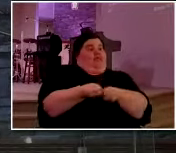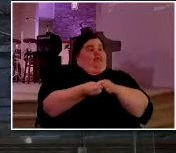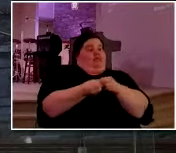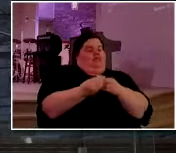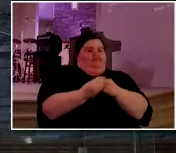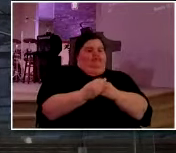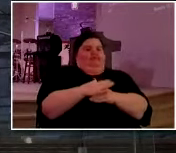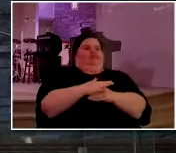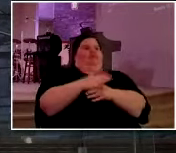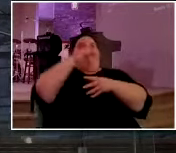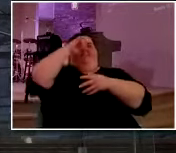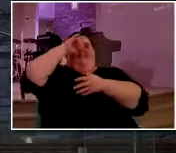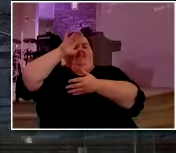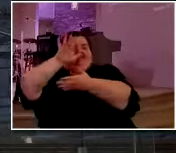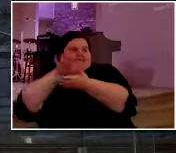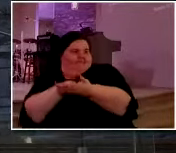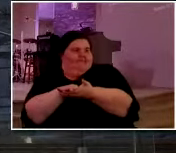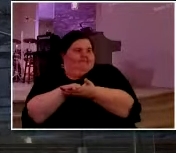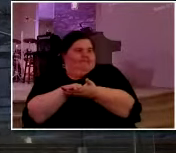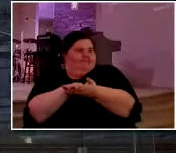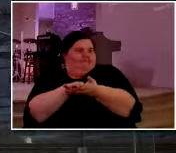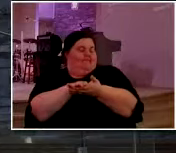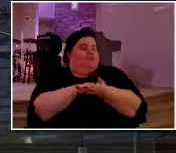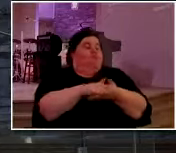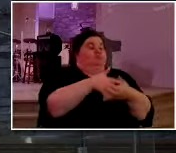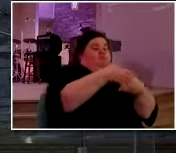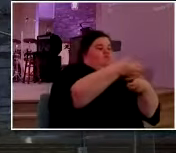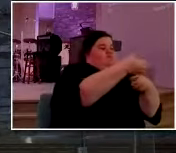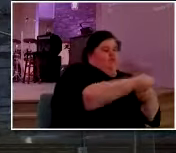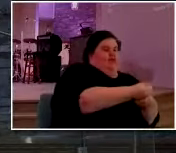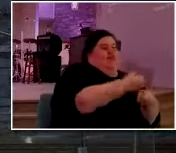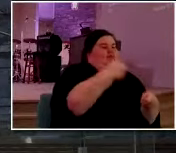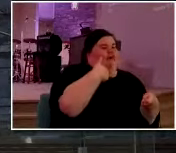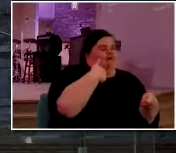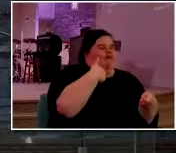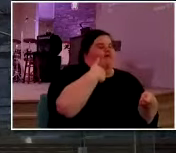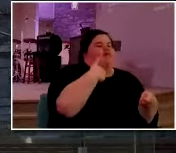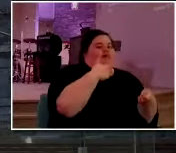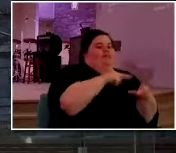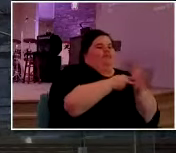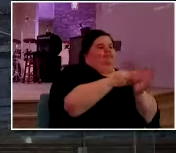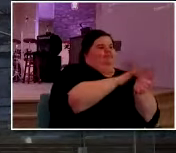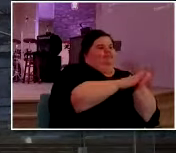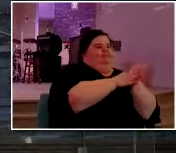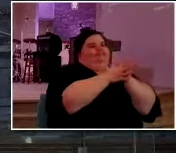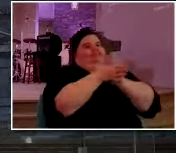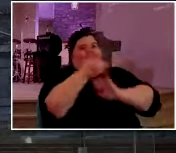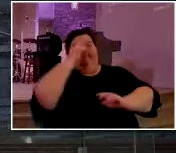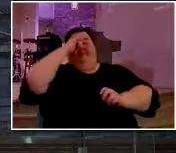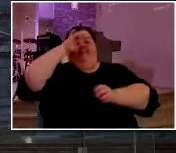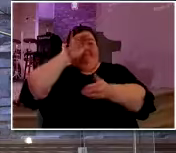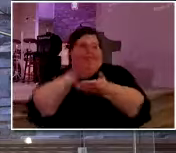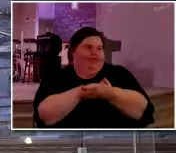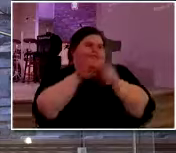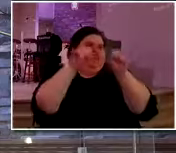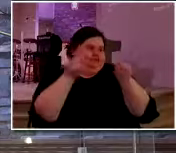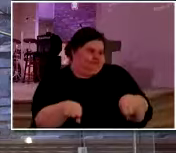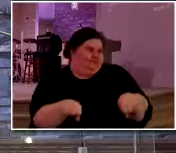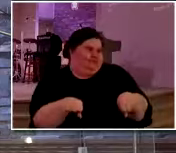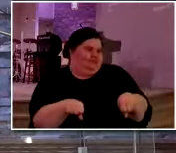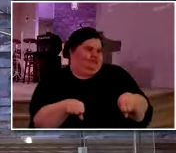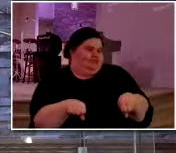Everybody that's here and everybody that's listening, your faith can cause you to believe this morning. Paul and Silas are